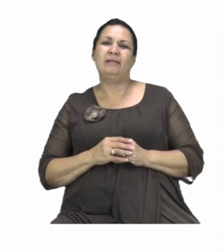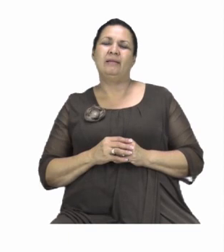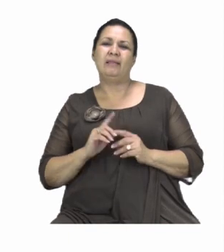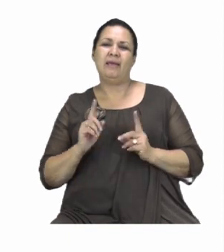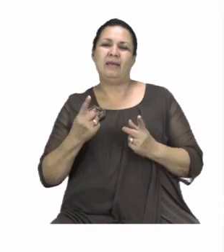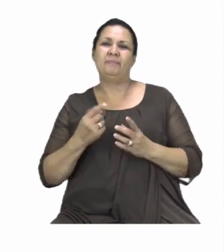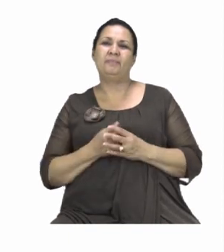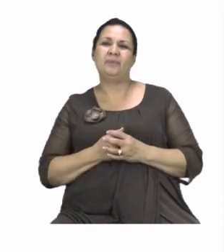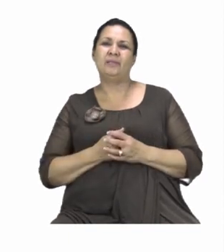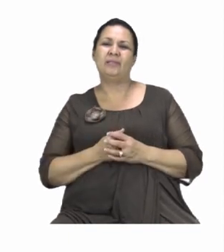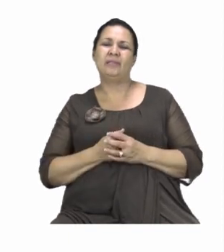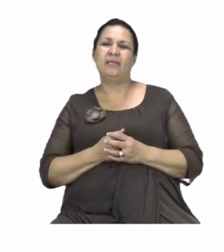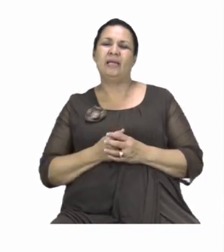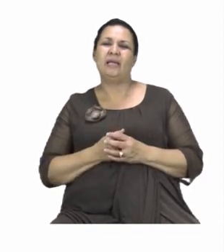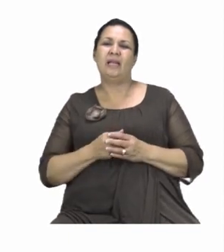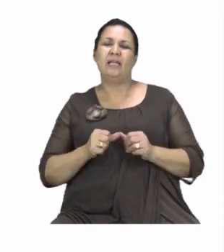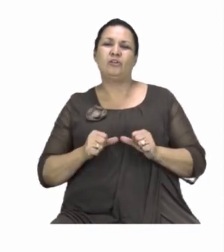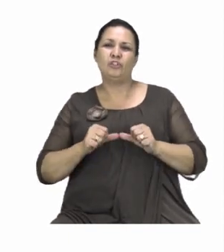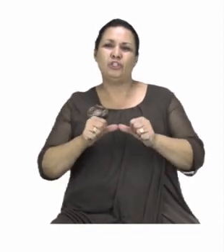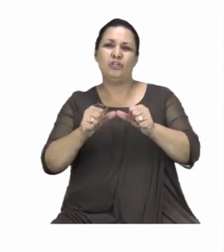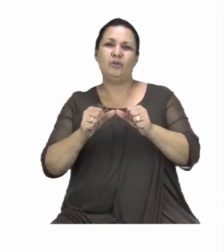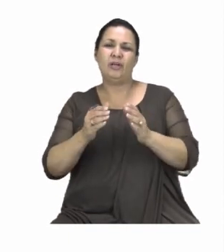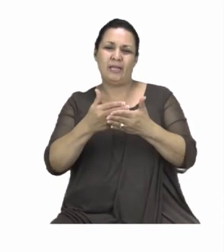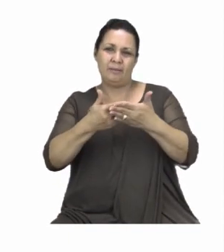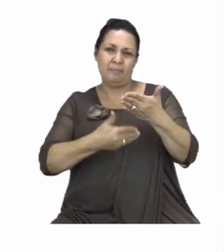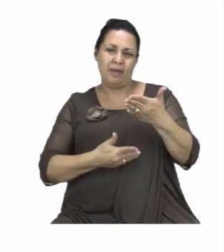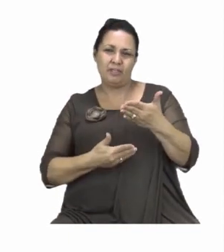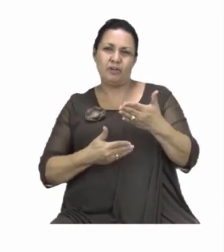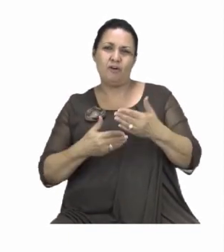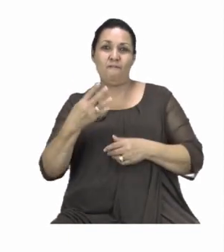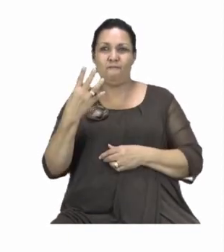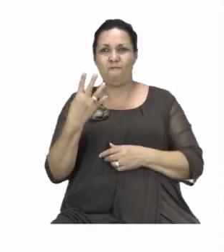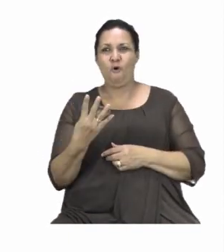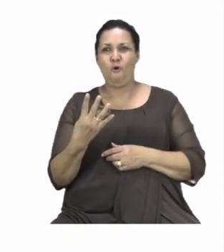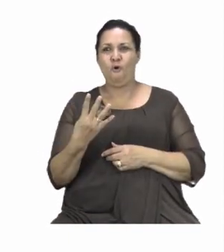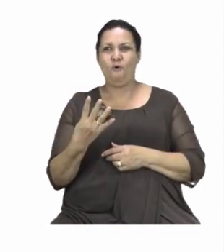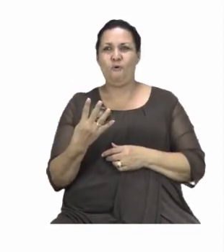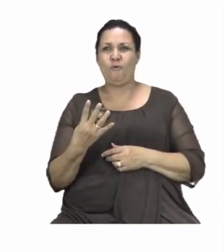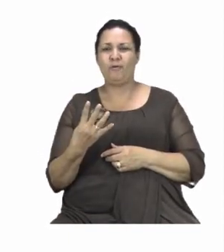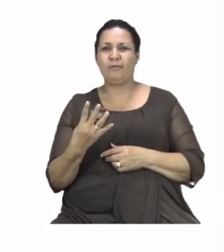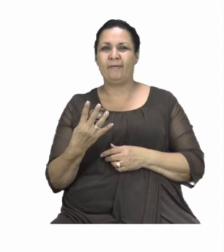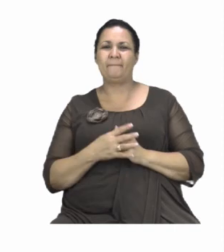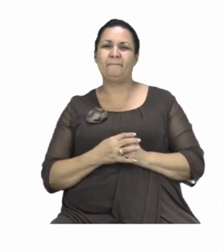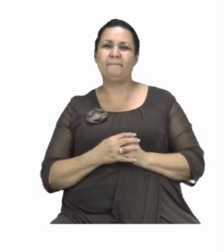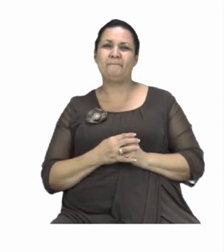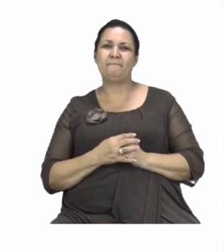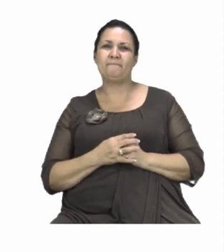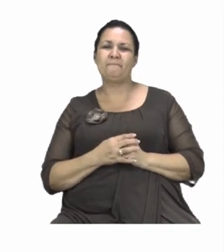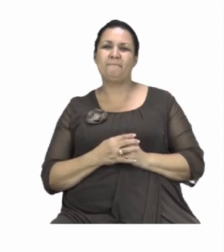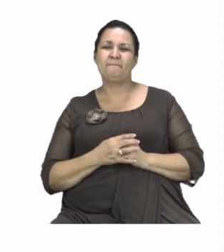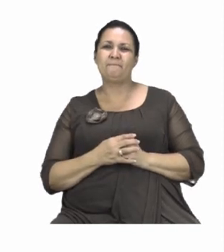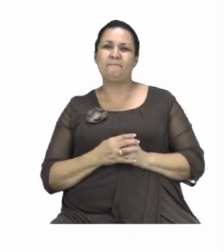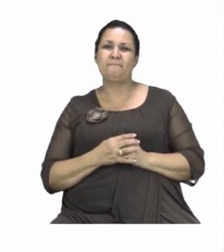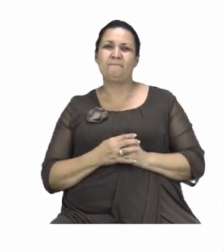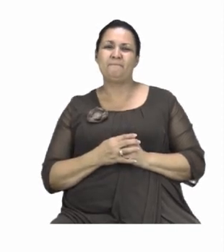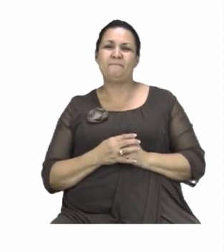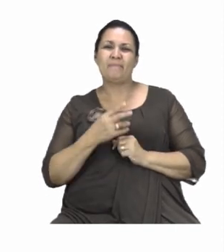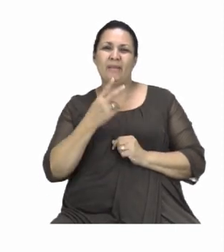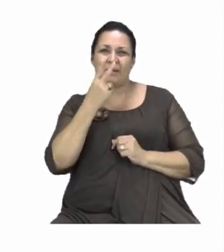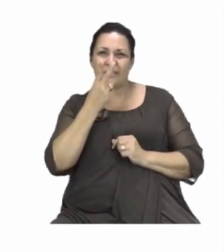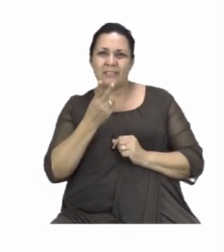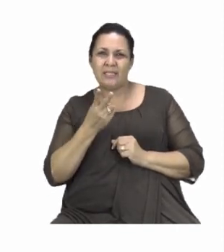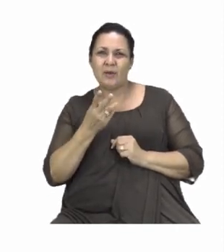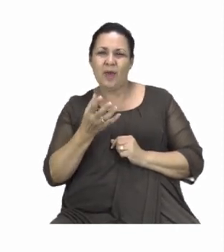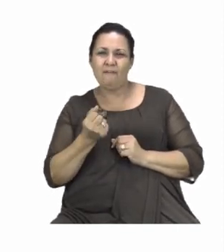now go to the next page, page 4. On page 4, you can see that we have